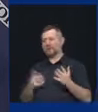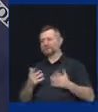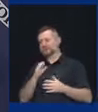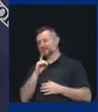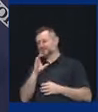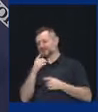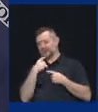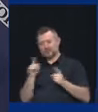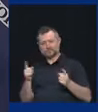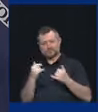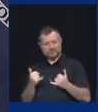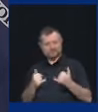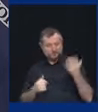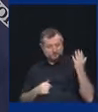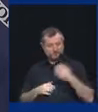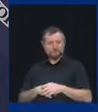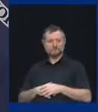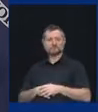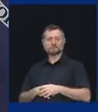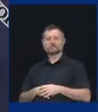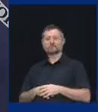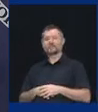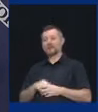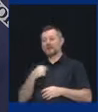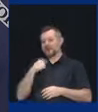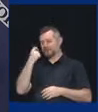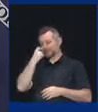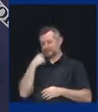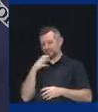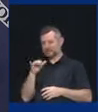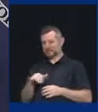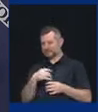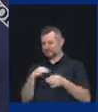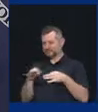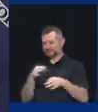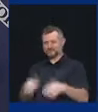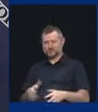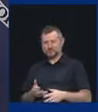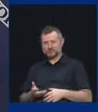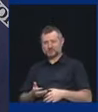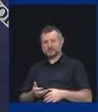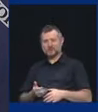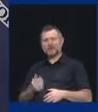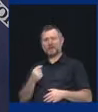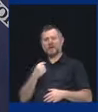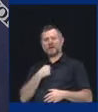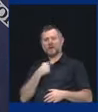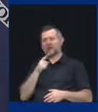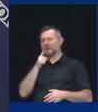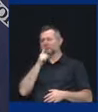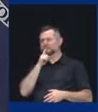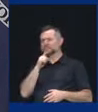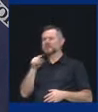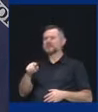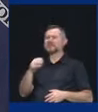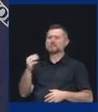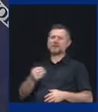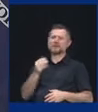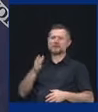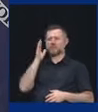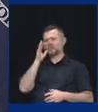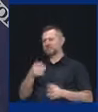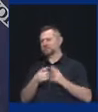was, which I just did. We never said on Monday anything goes into effect. I said